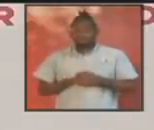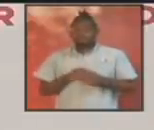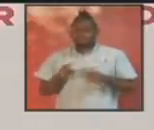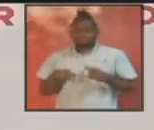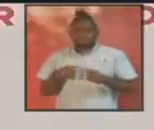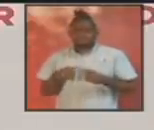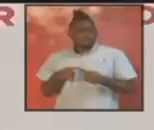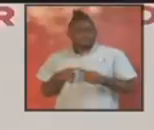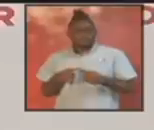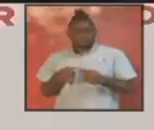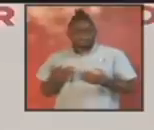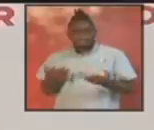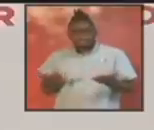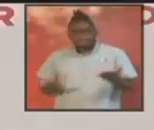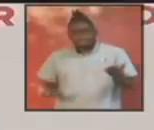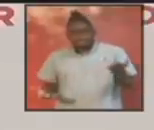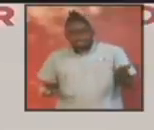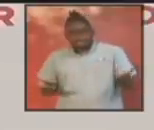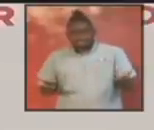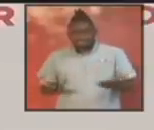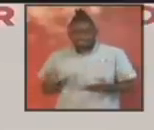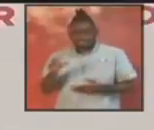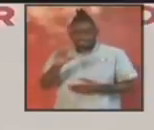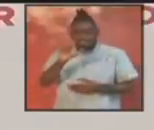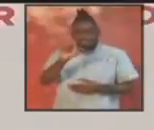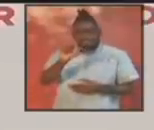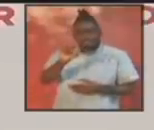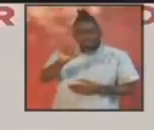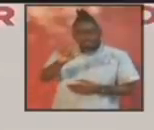somewhere within 2021, and that will account for